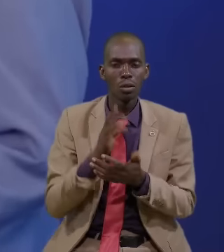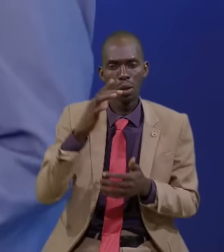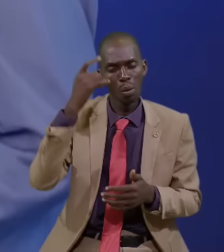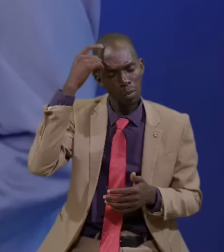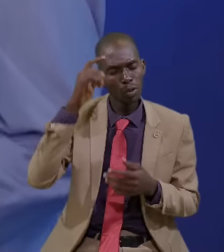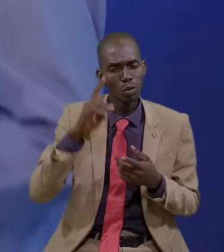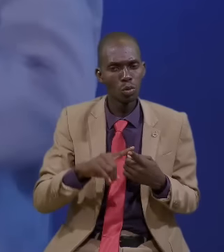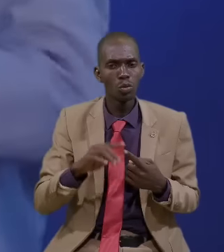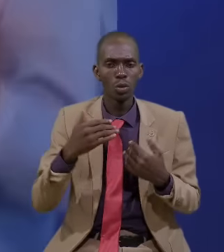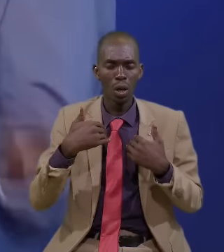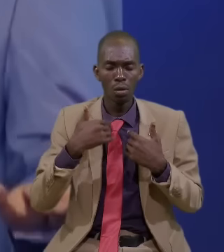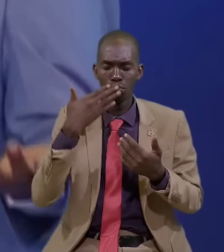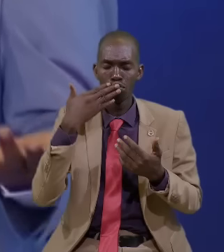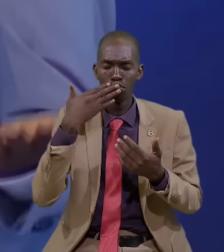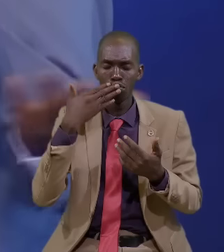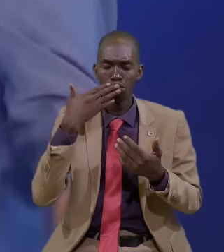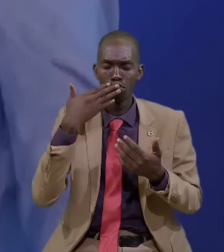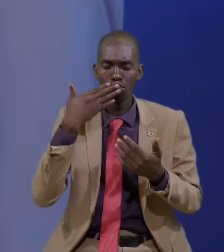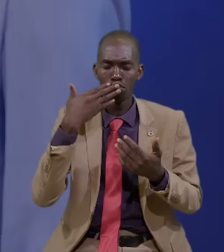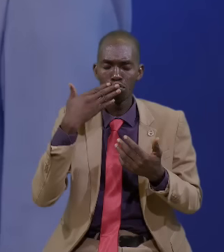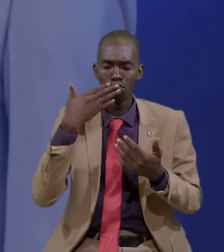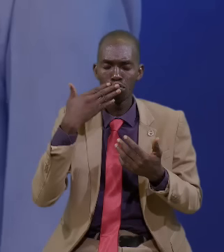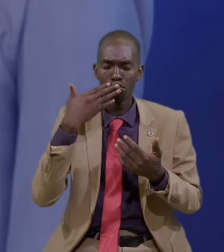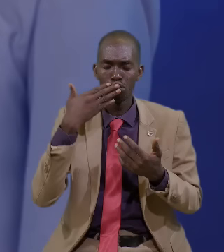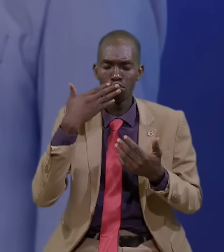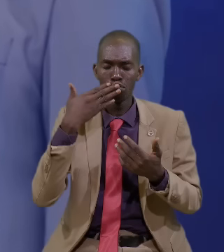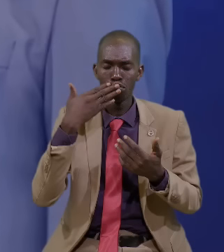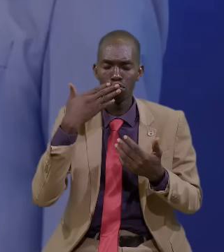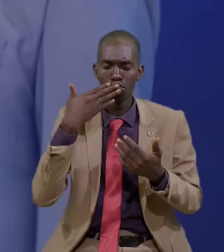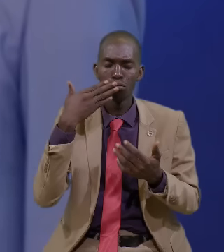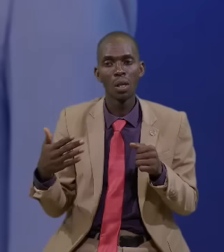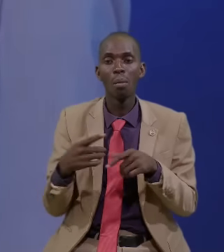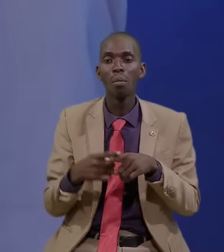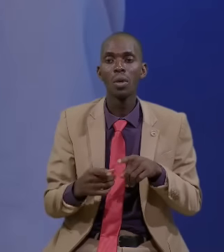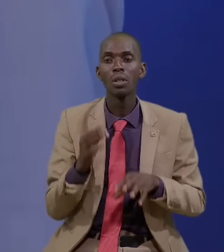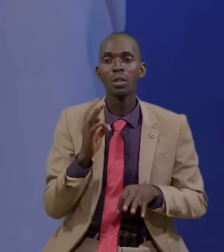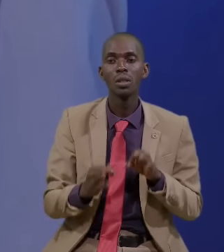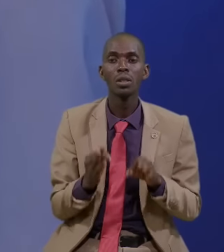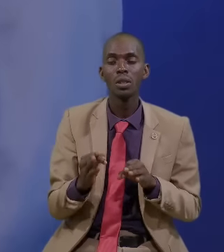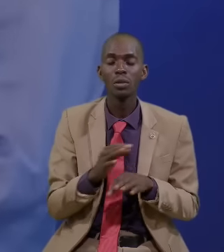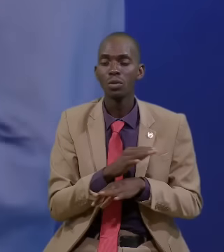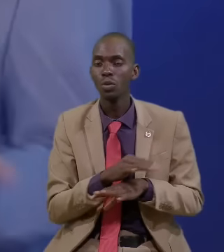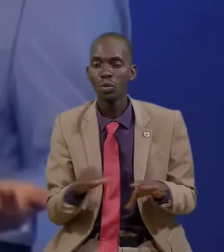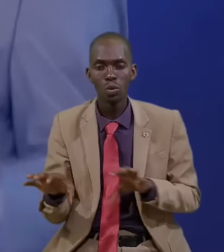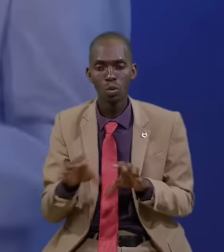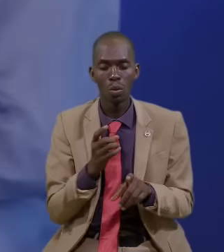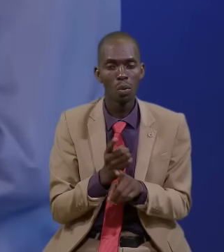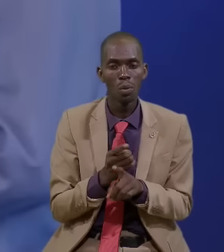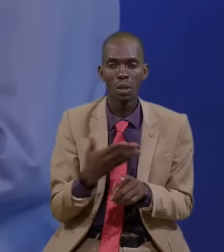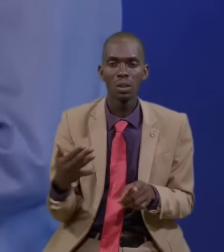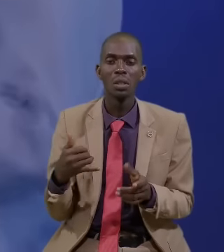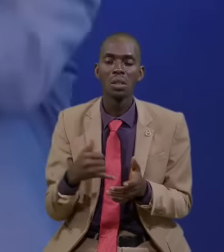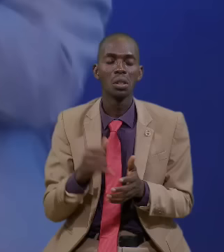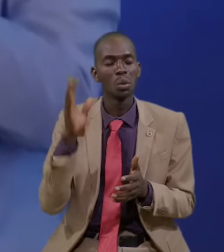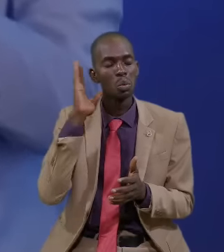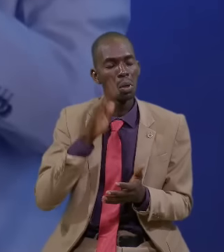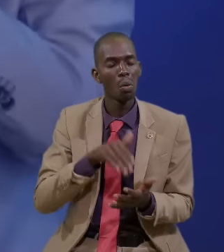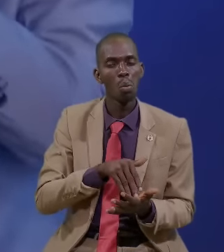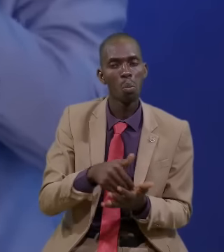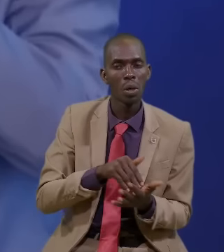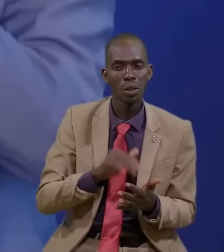But if you eat and then you don't do all these other things, it weakens the brain, it weakens the body,